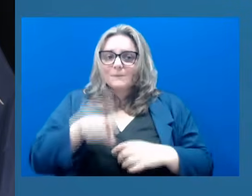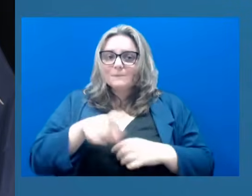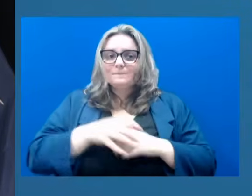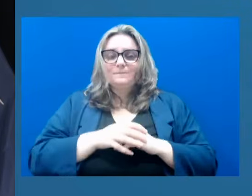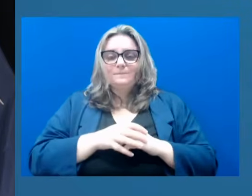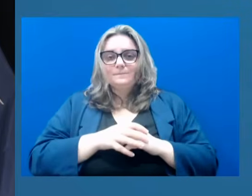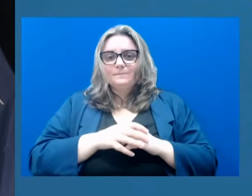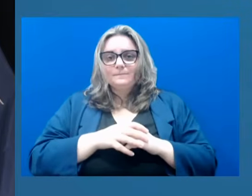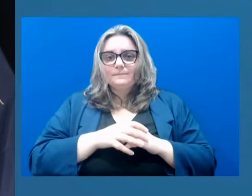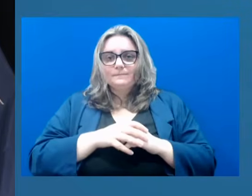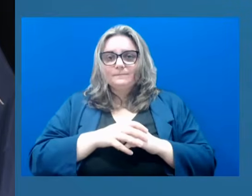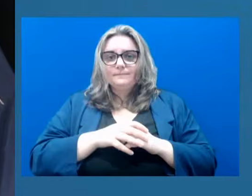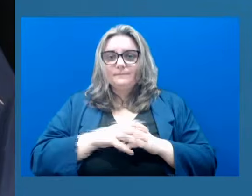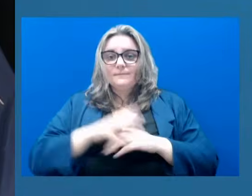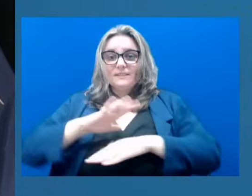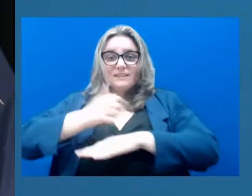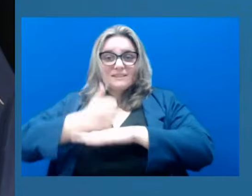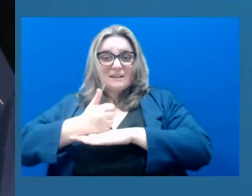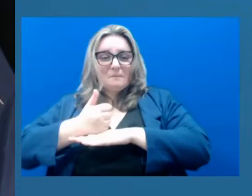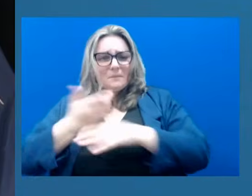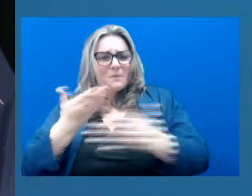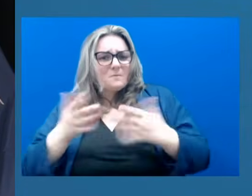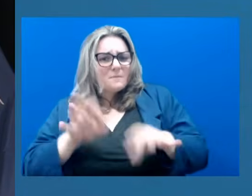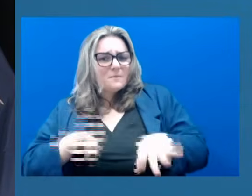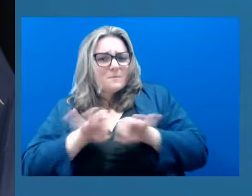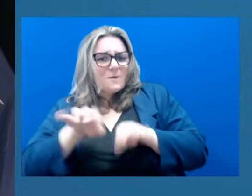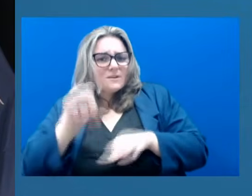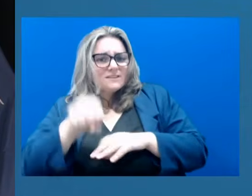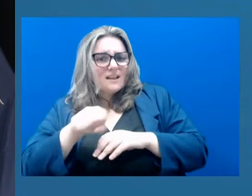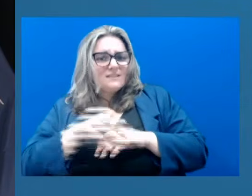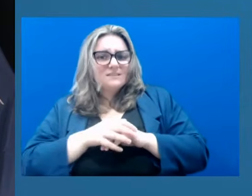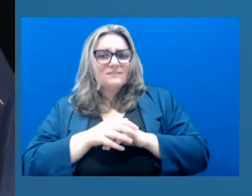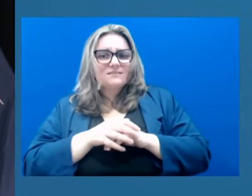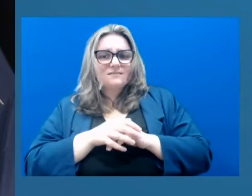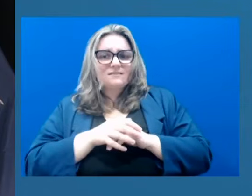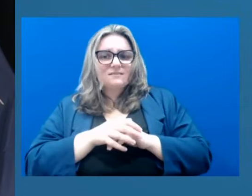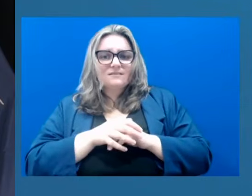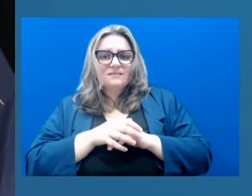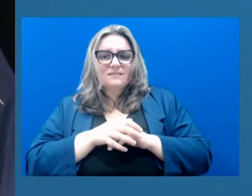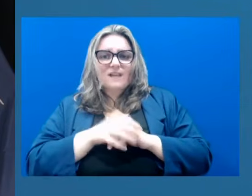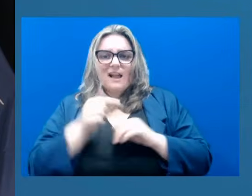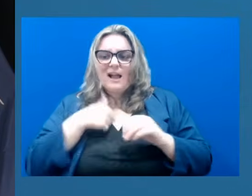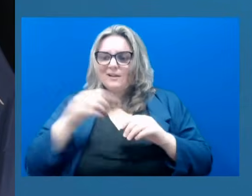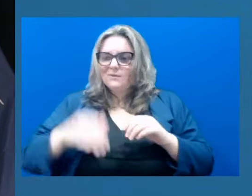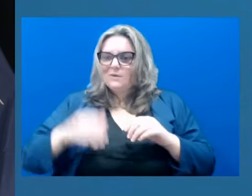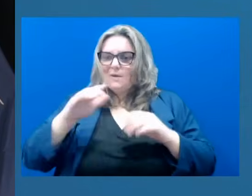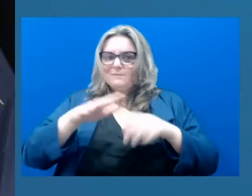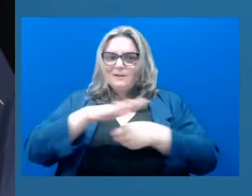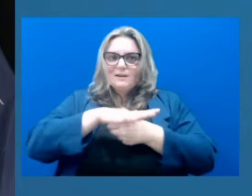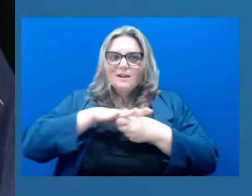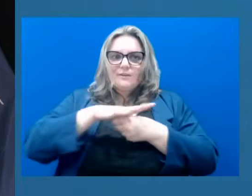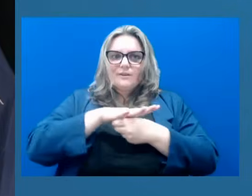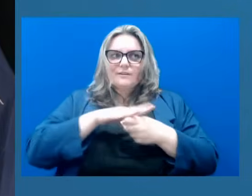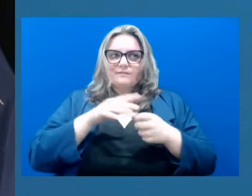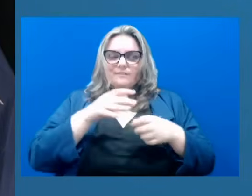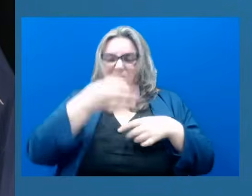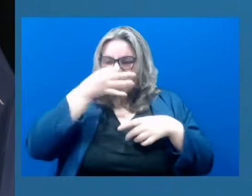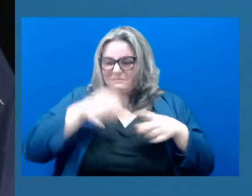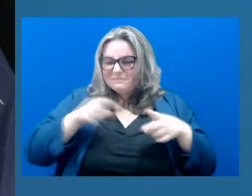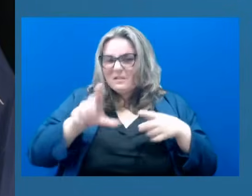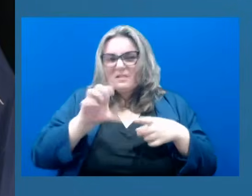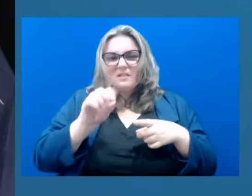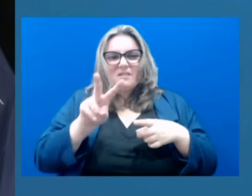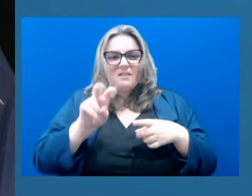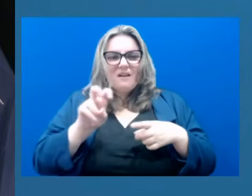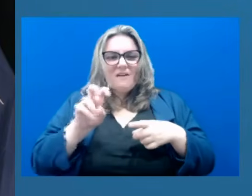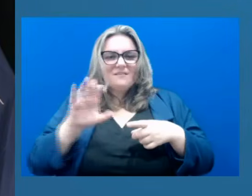probably important. I mean, I grew up in a very heavily polluted, toxic area not far from Love Canal, and I watched Lake Erie